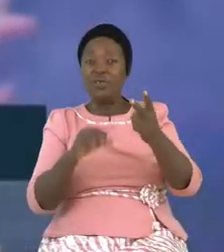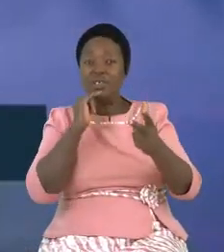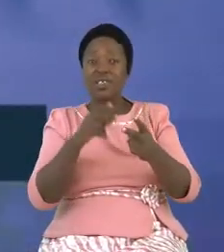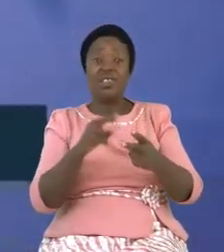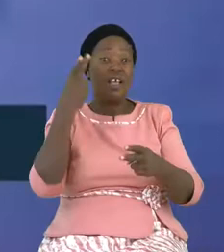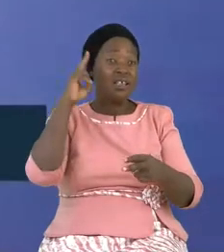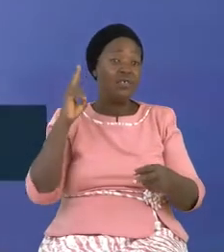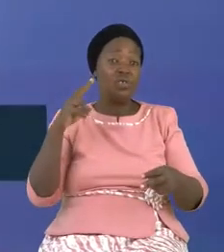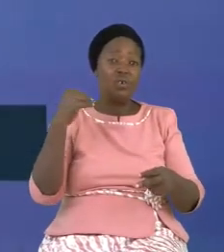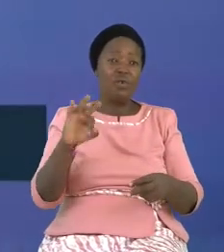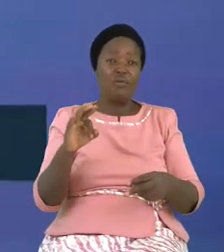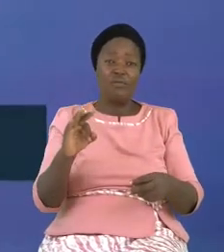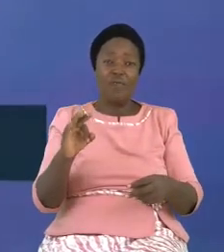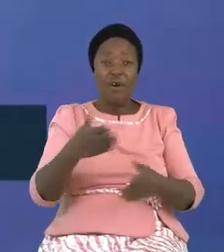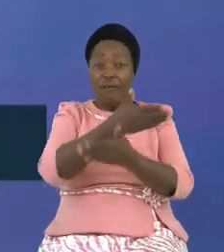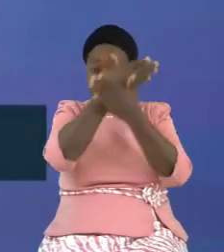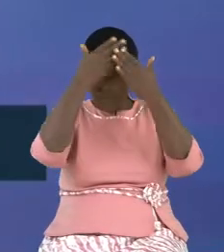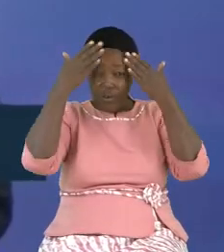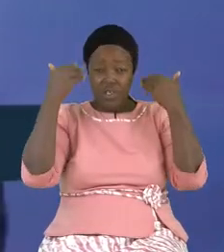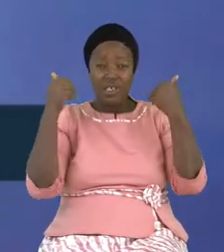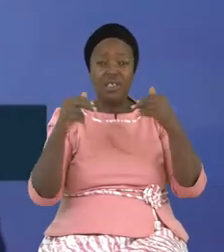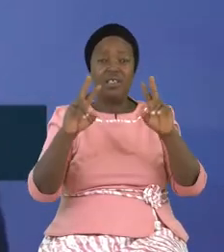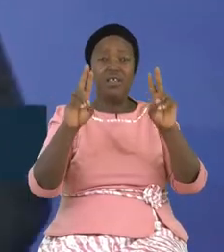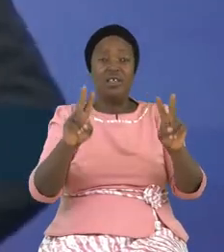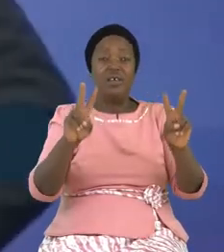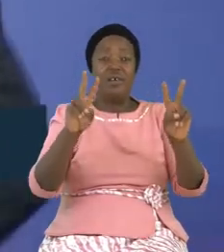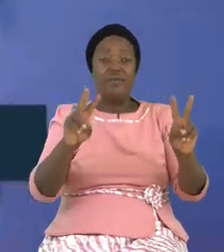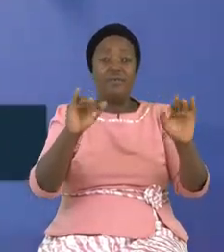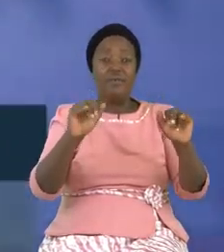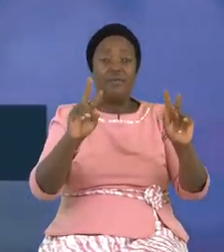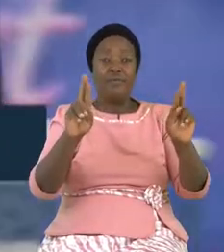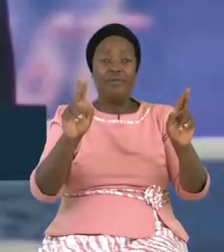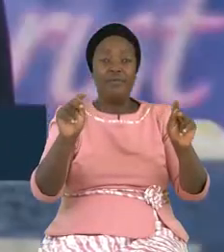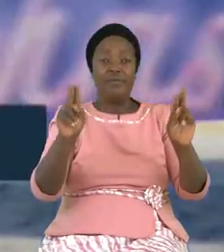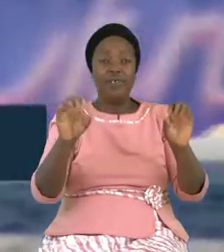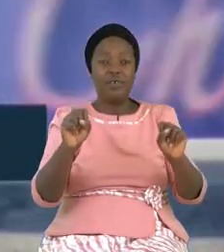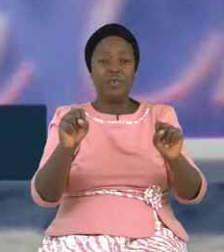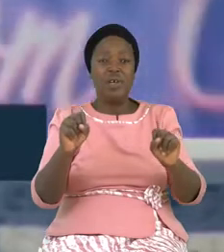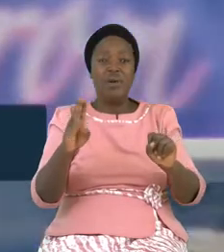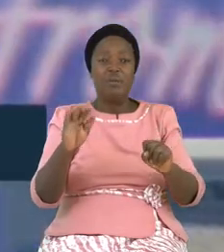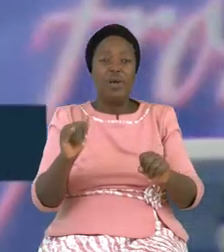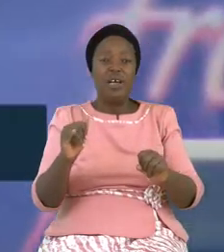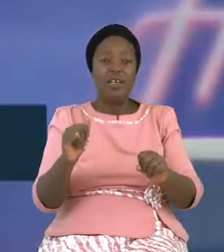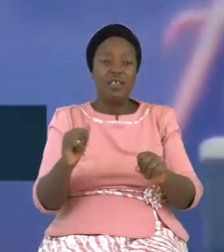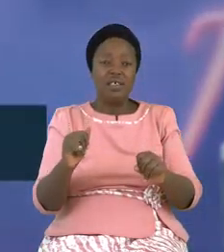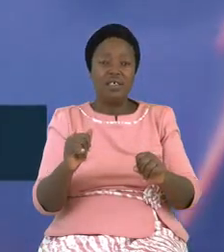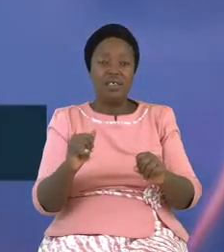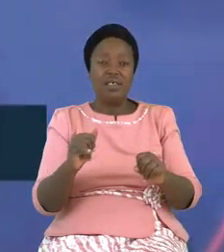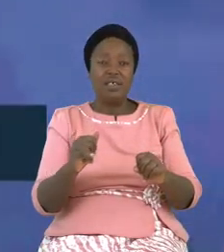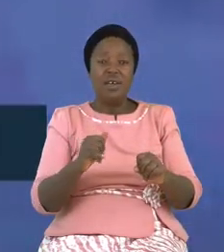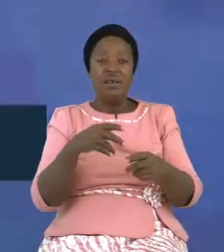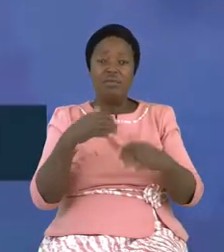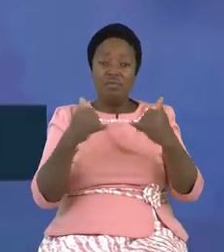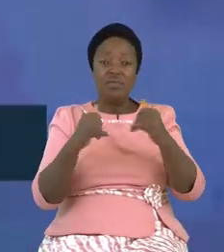virtues by displaced dreamers. There are people that dream